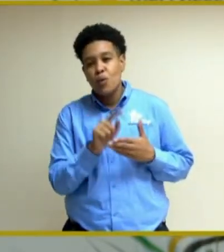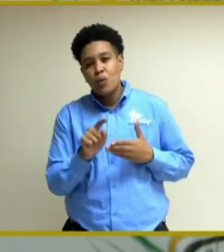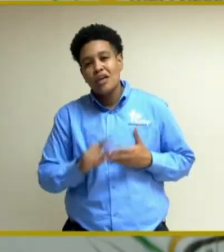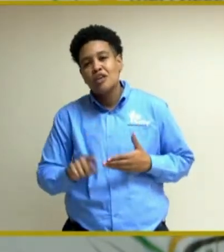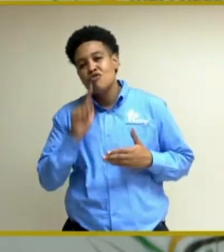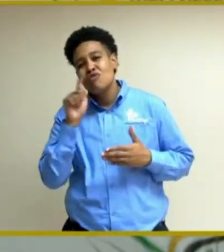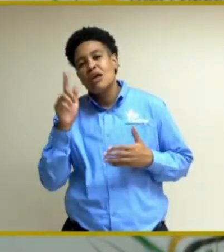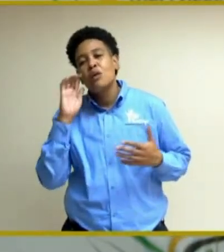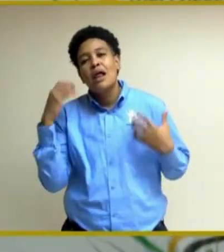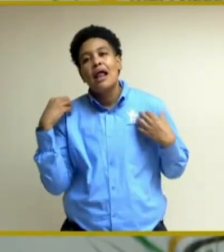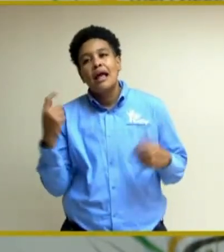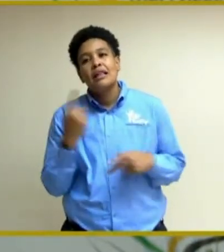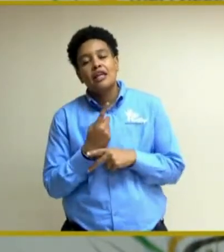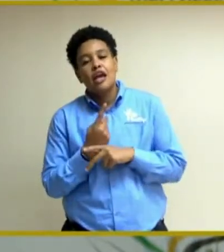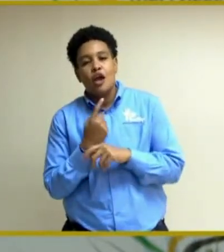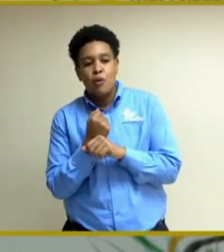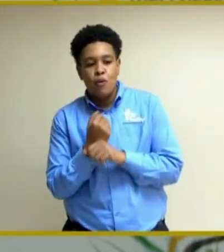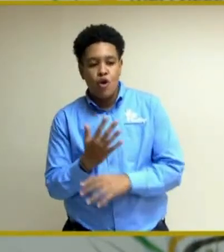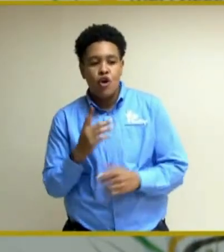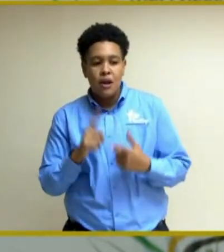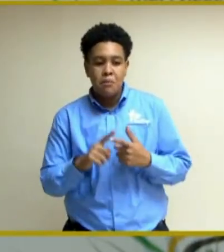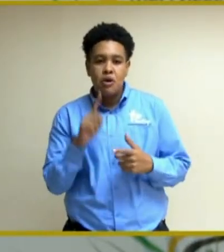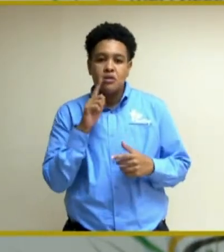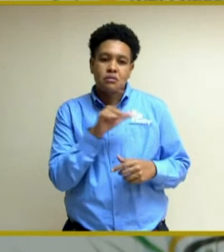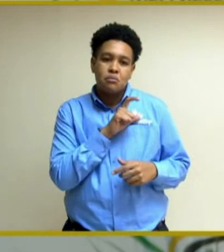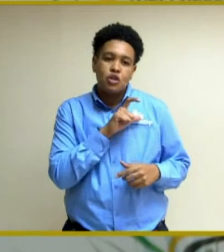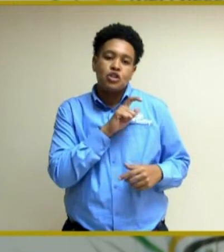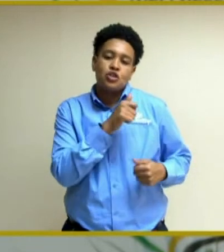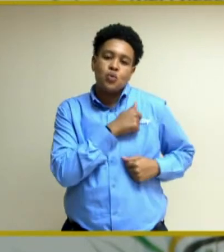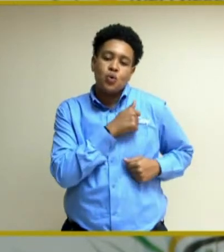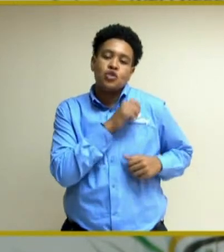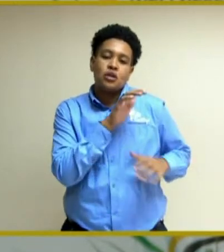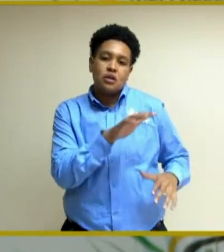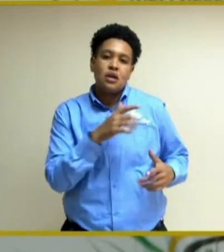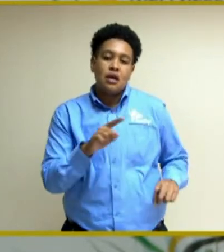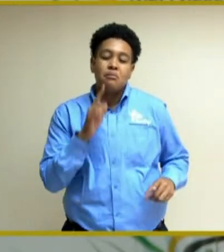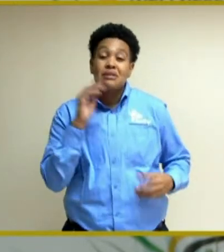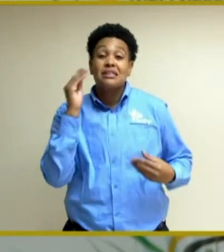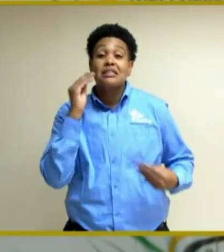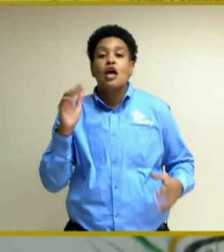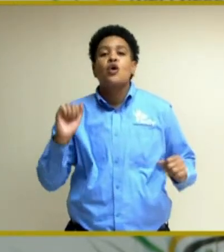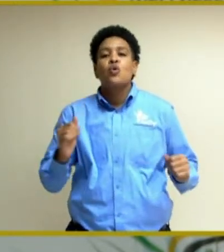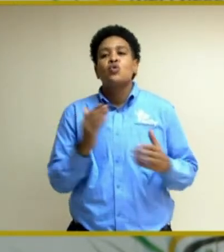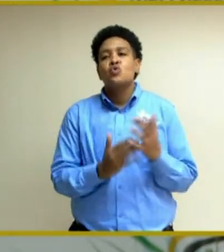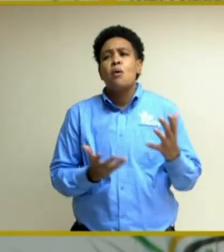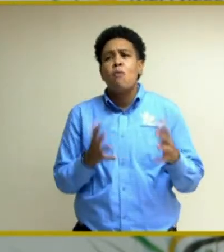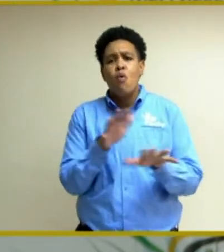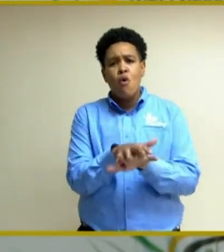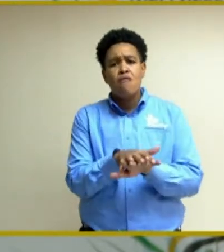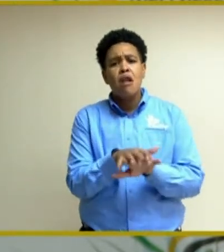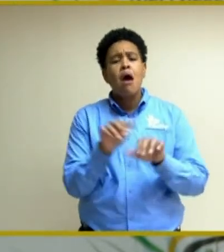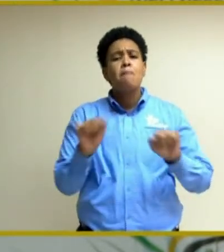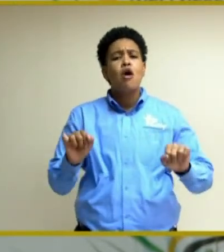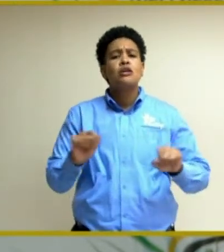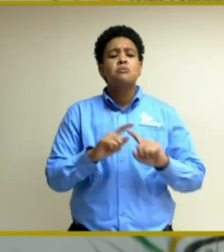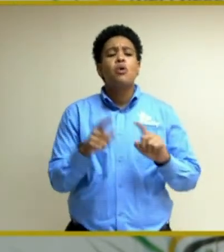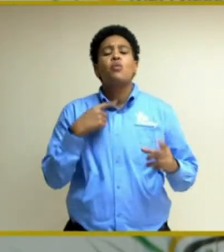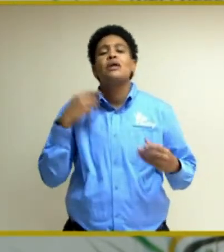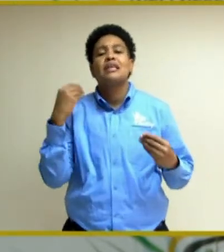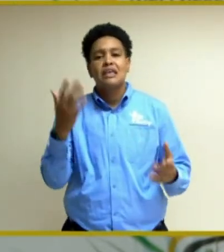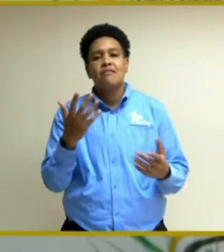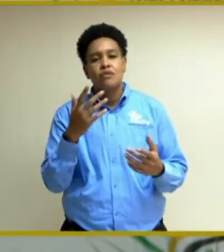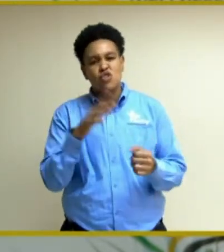really would be healthcare workers and the constabulary and the JDF. As I said, there could be some overlap, but we will give you